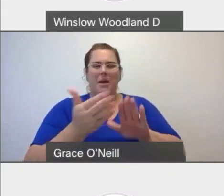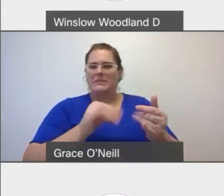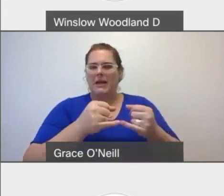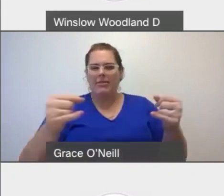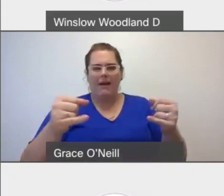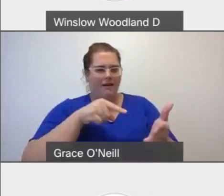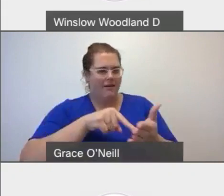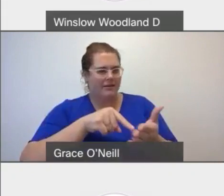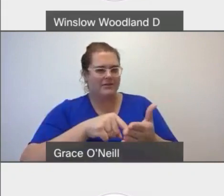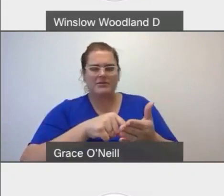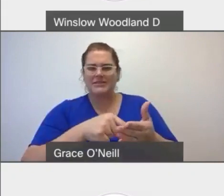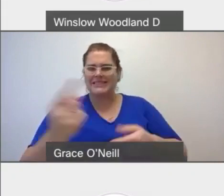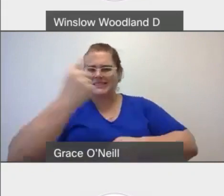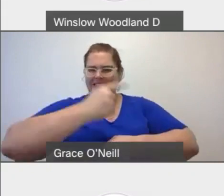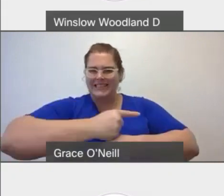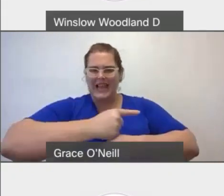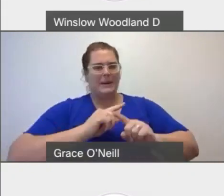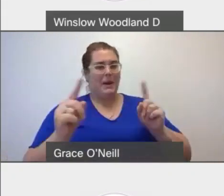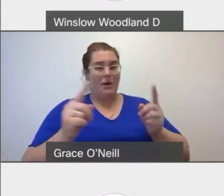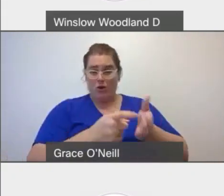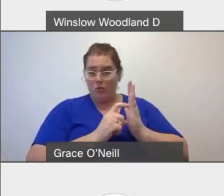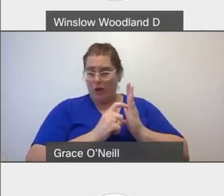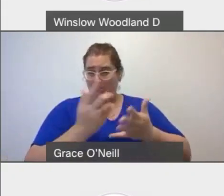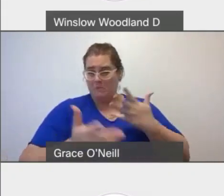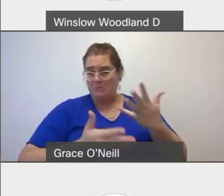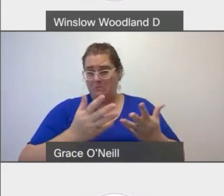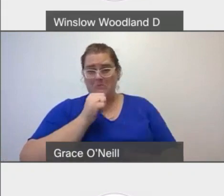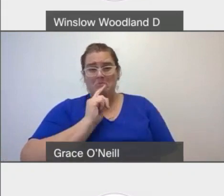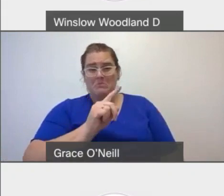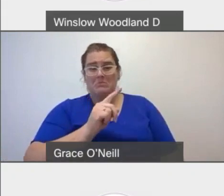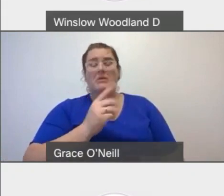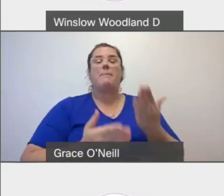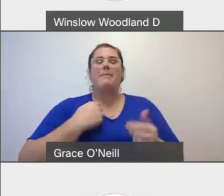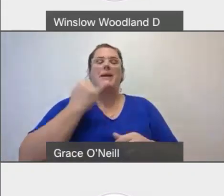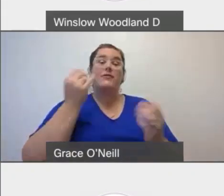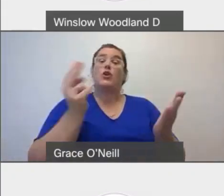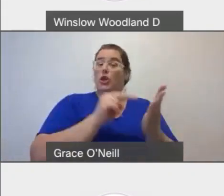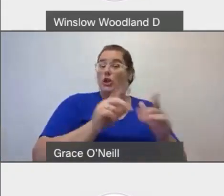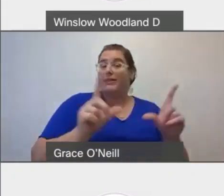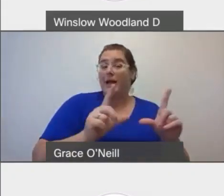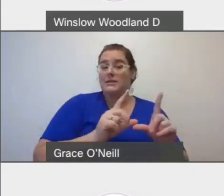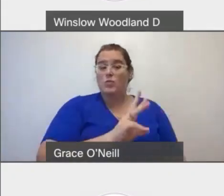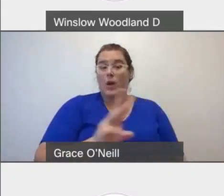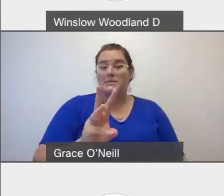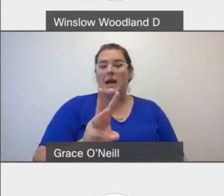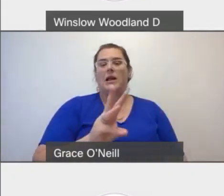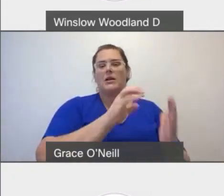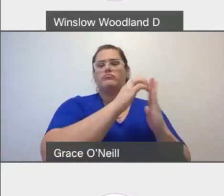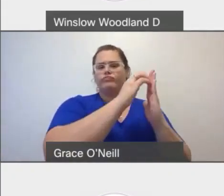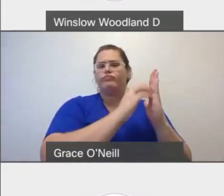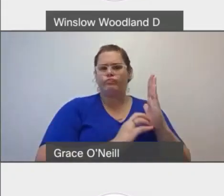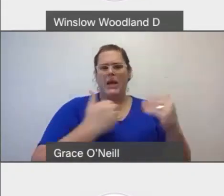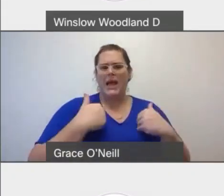that. I expect you could go to the licensing website to see what instructions they have about what you have to